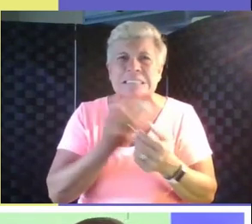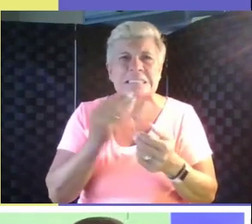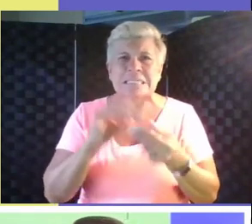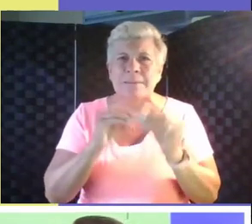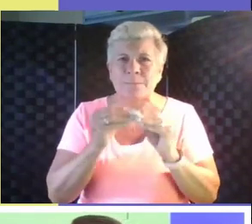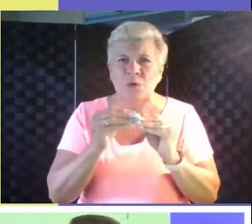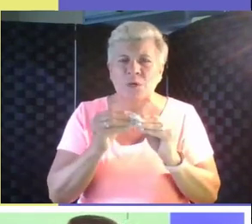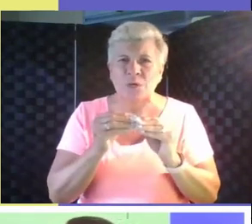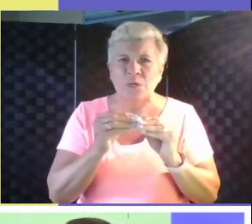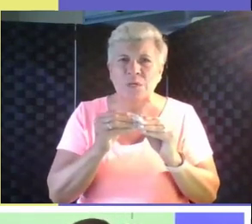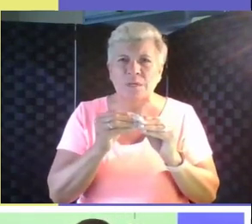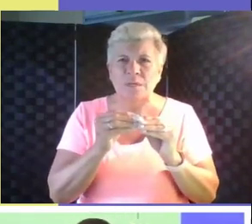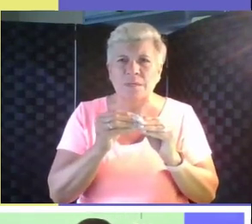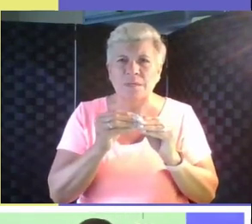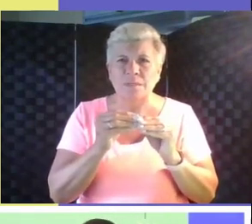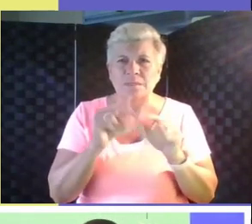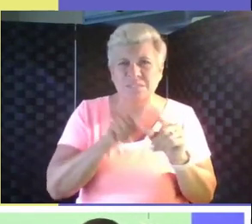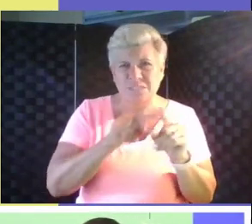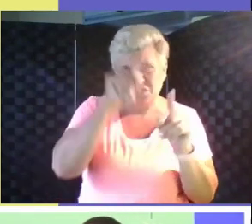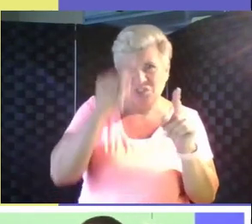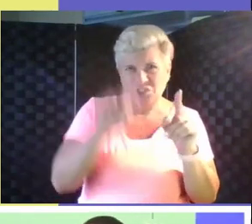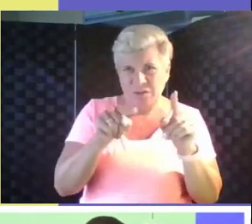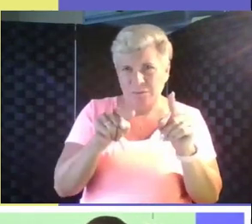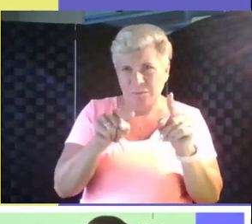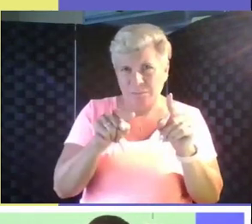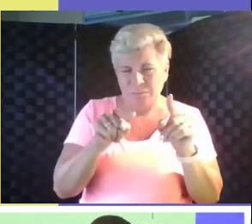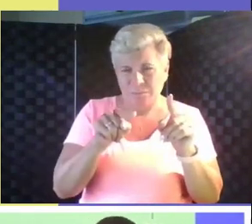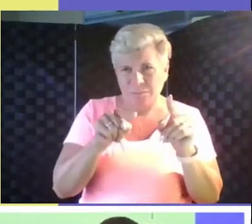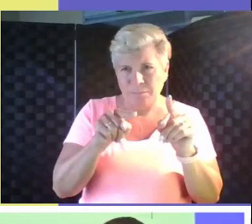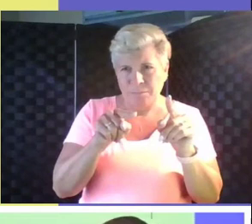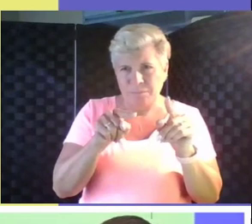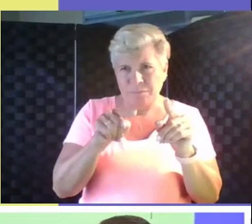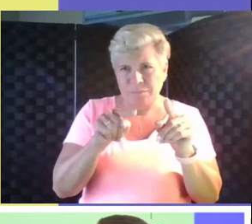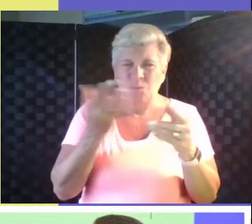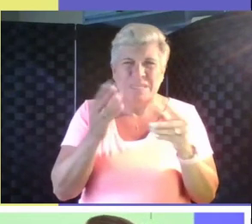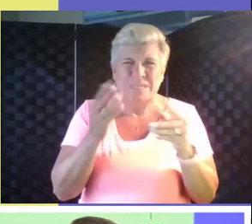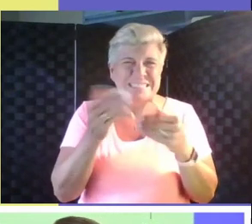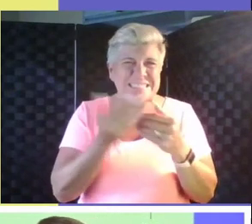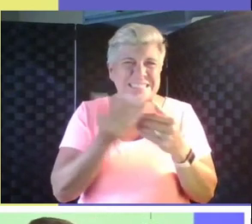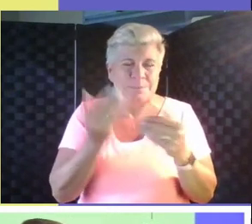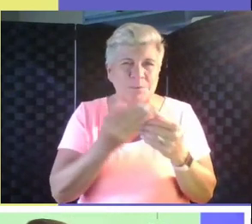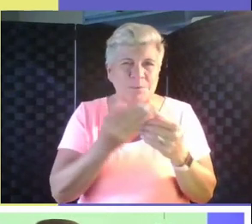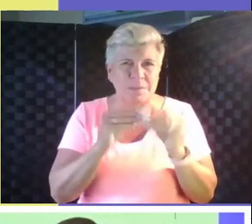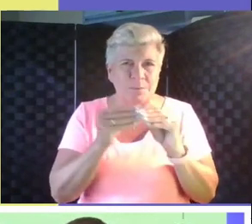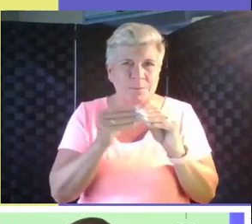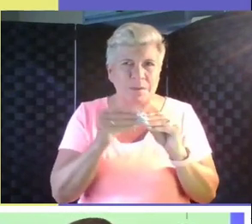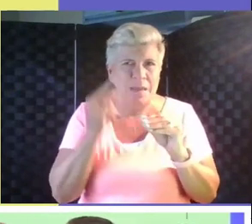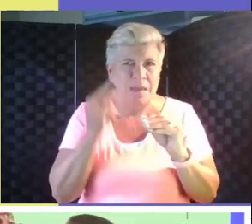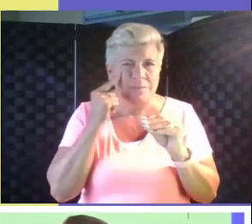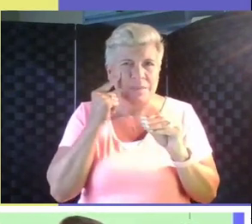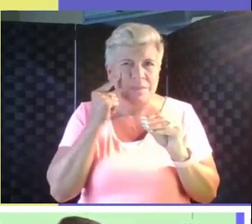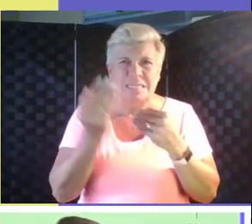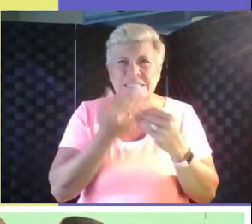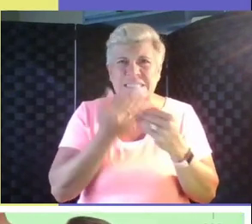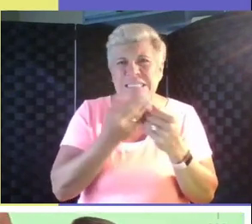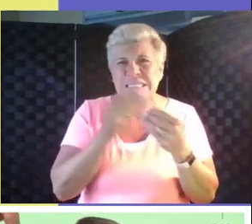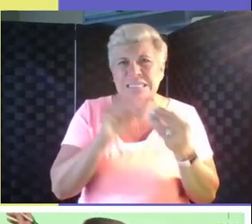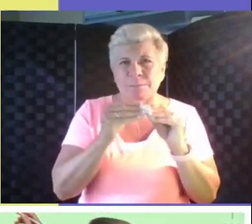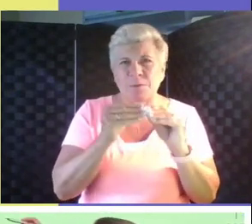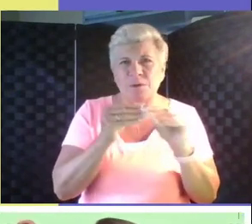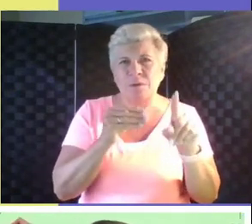number to get from 145 to something that's simpler. Well, I'm thinking a friendly number that I